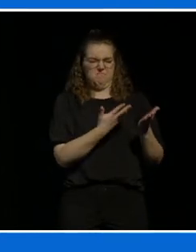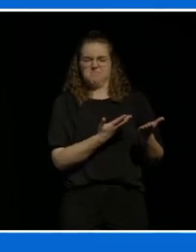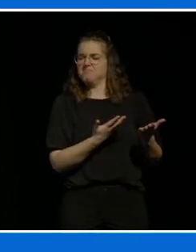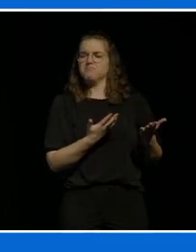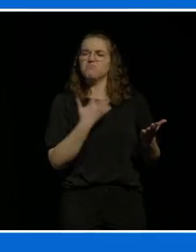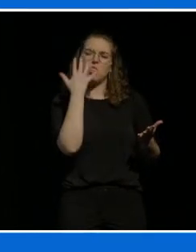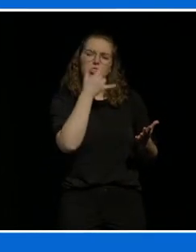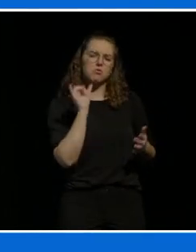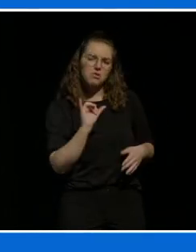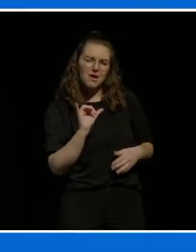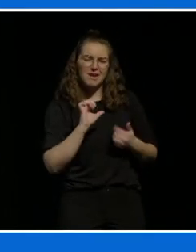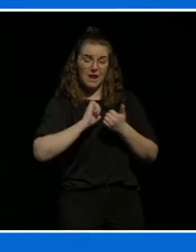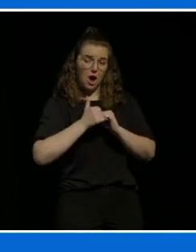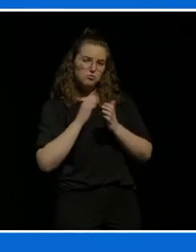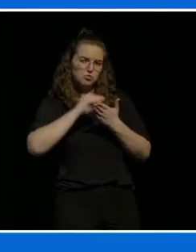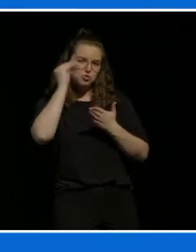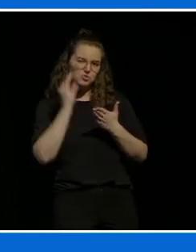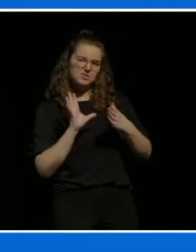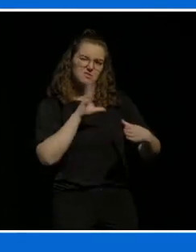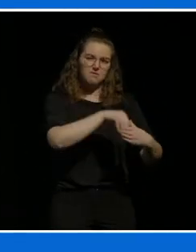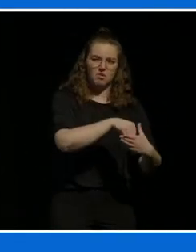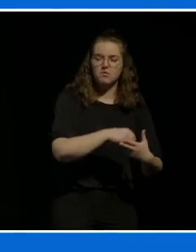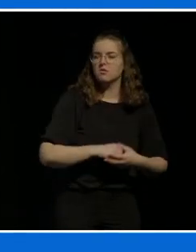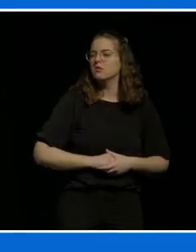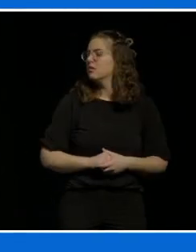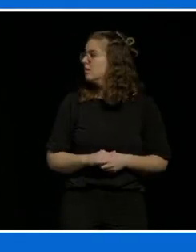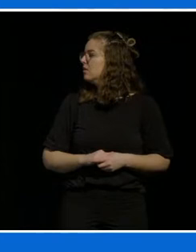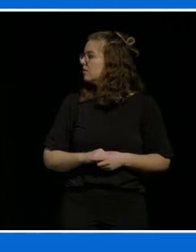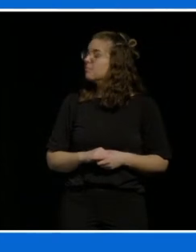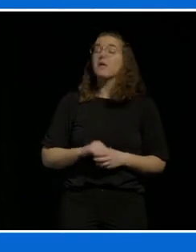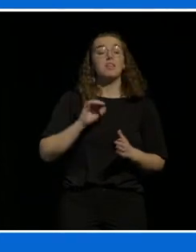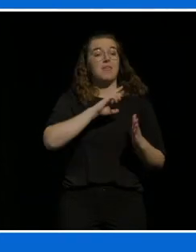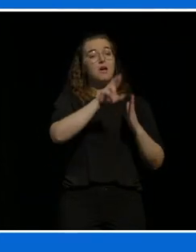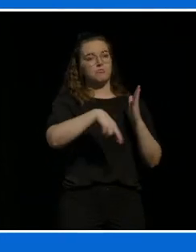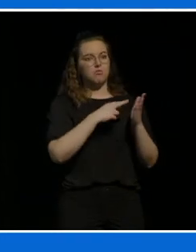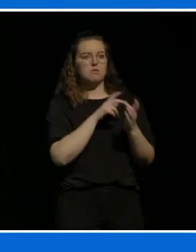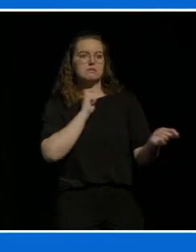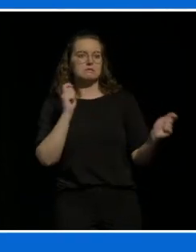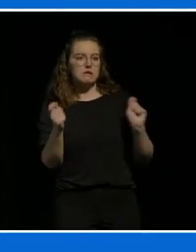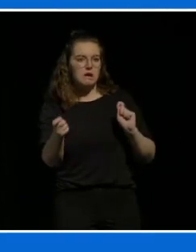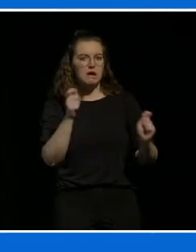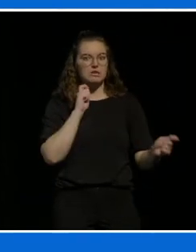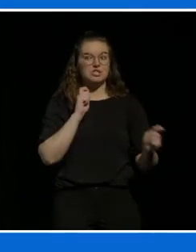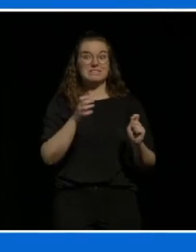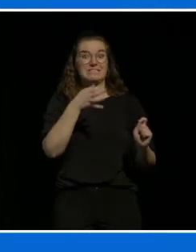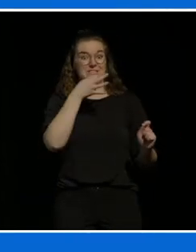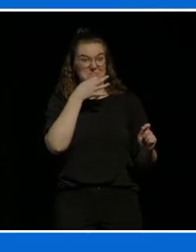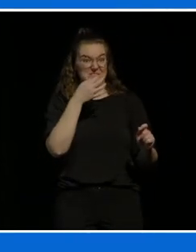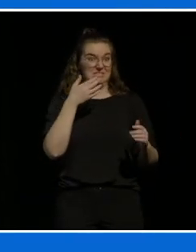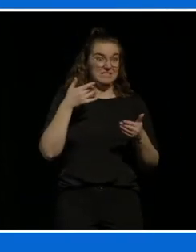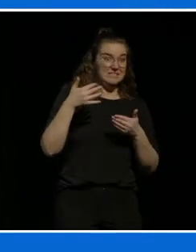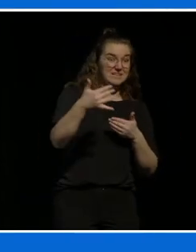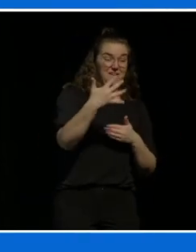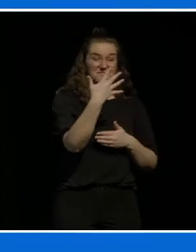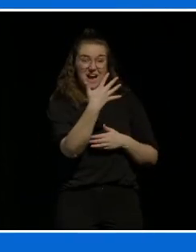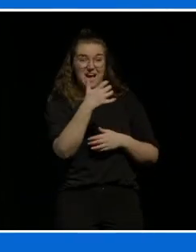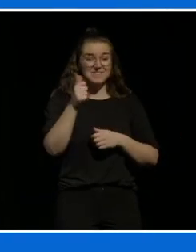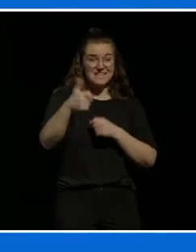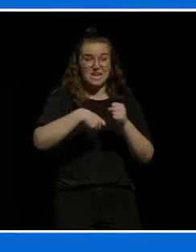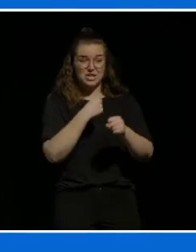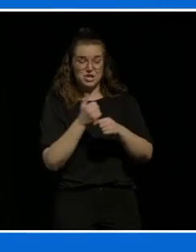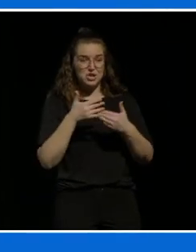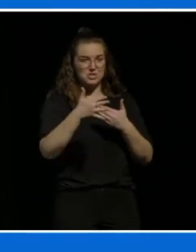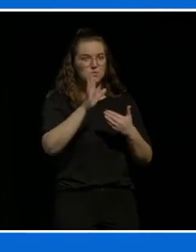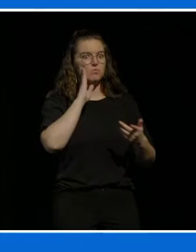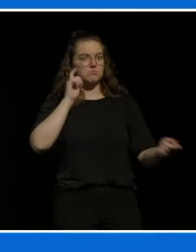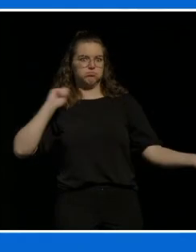can students get involved at that level? I think that role is changing a lot, and especially in the next 5 to 10 years, it's going to look vastly different than what it looks like today.